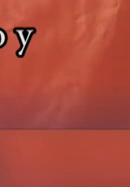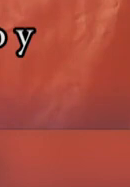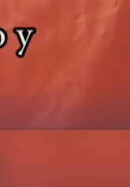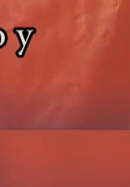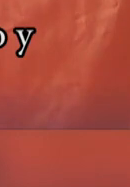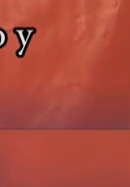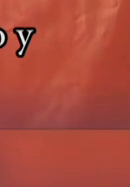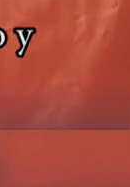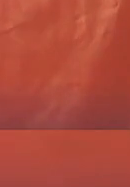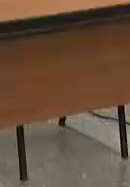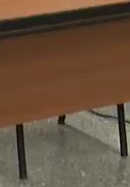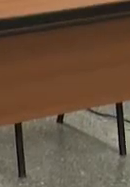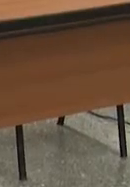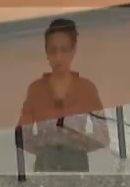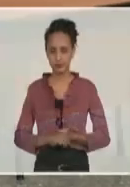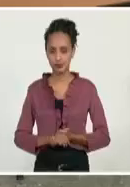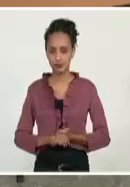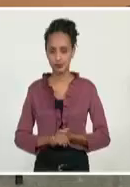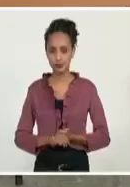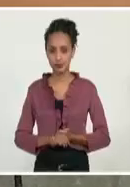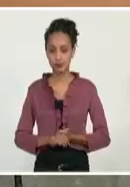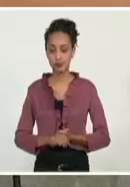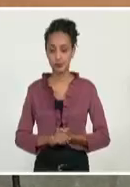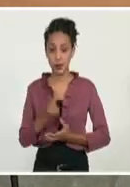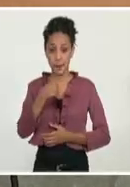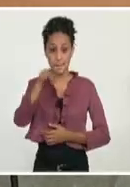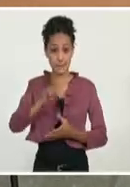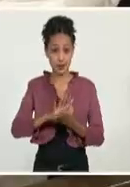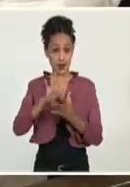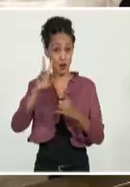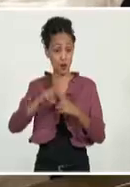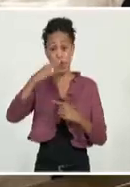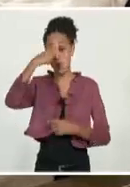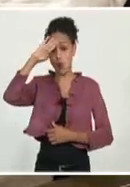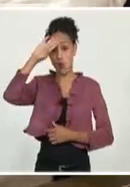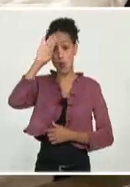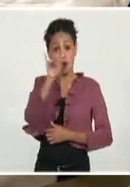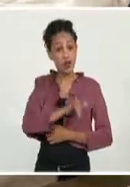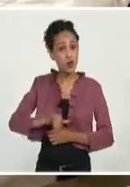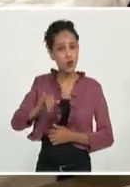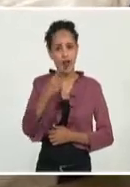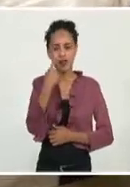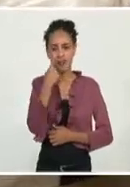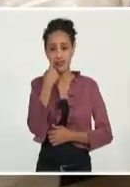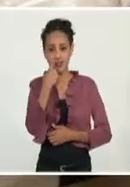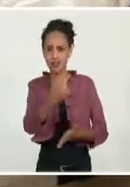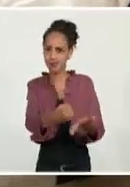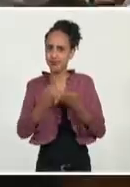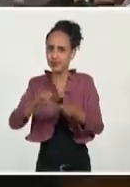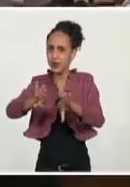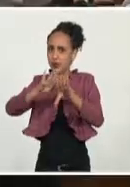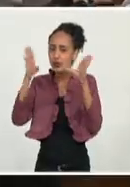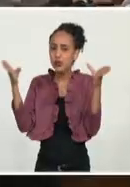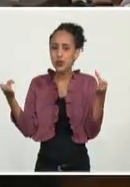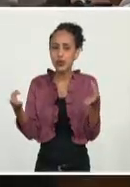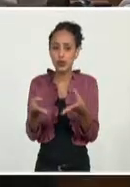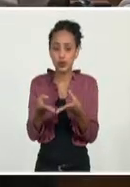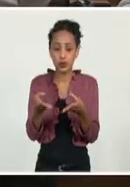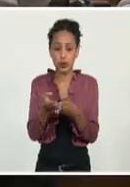unionism of your country. En este primero de mayo, Cuba recibe la solidaridad de toda la clase obrera y